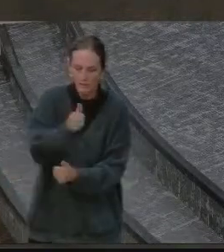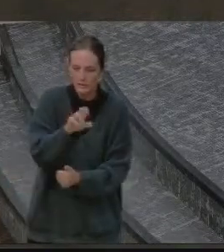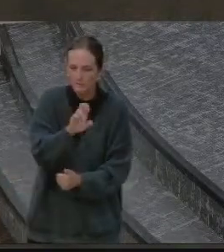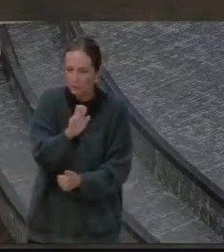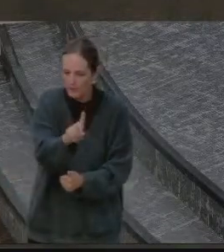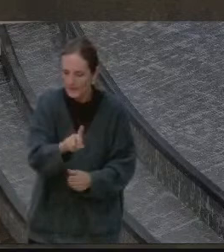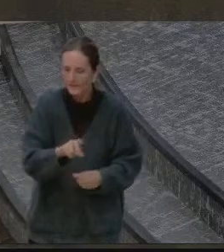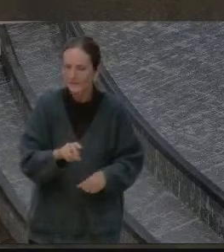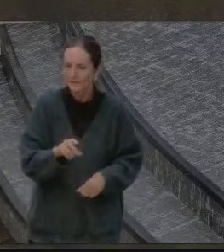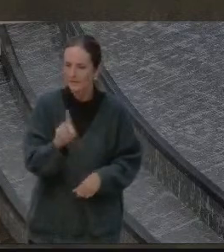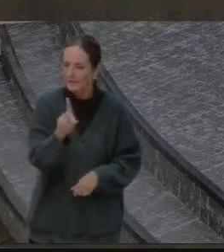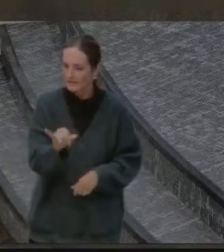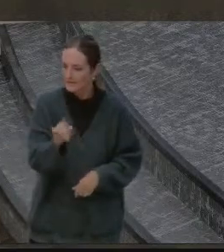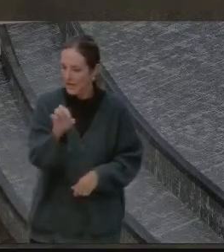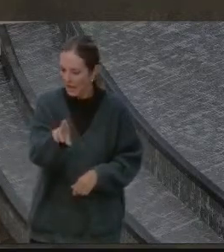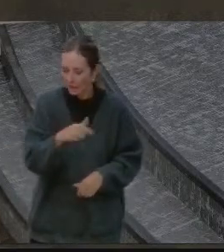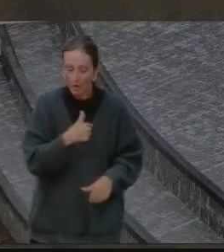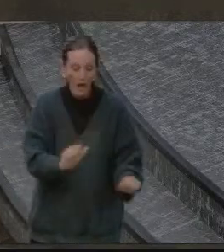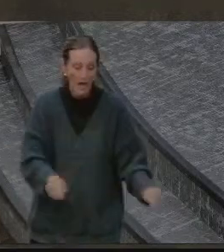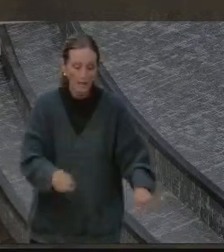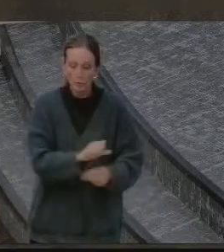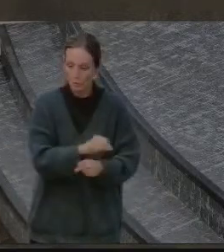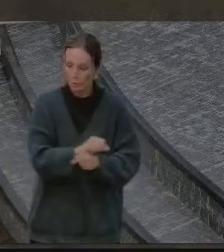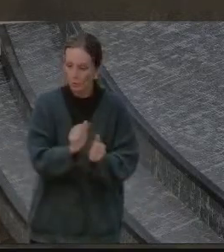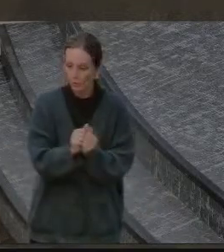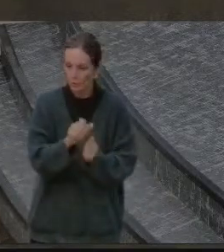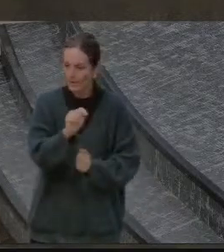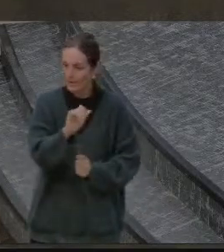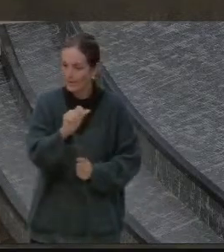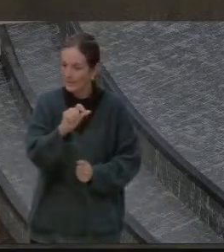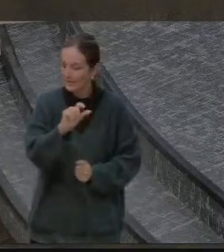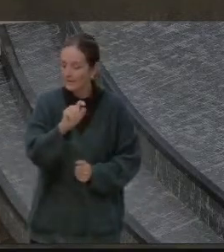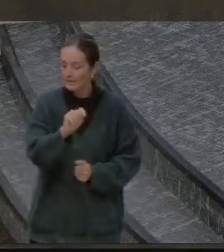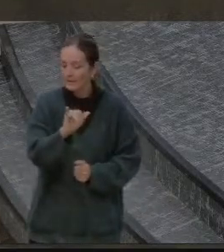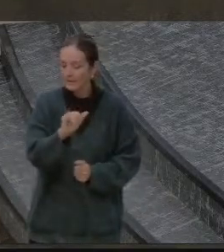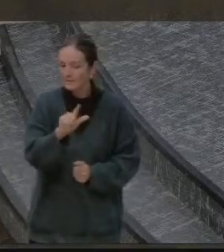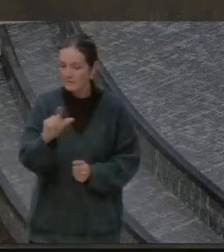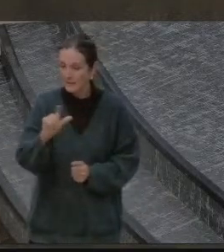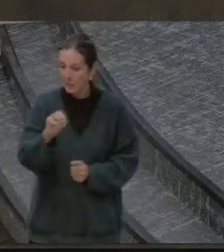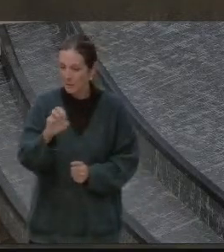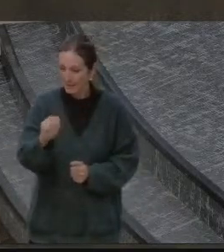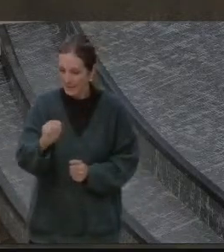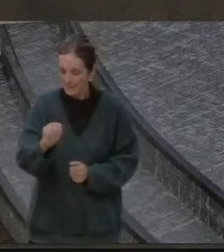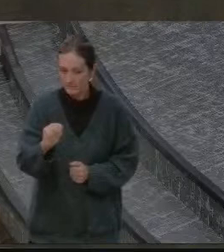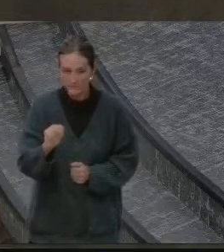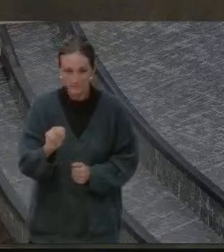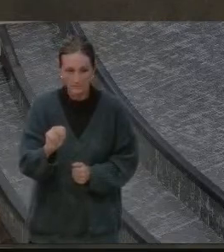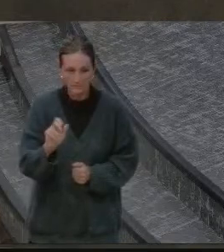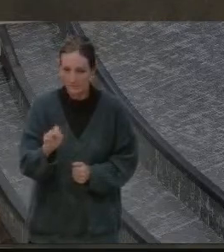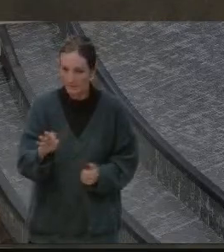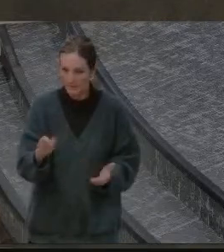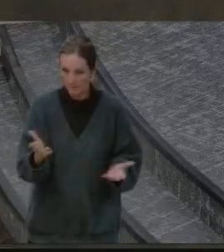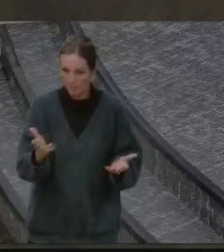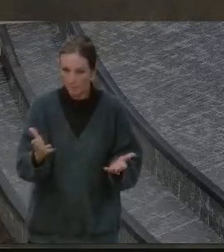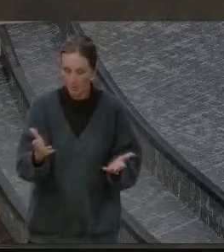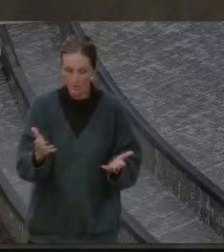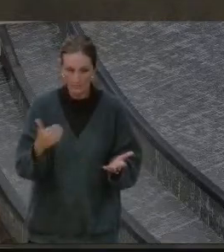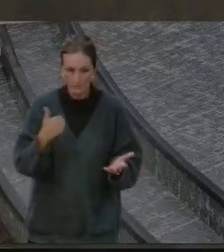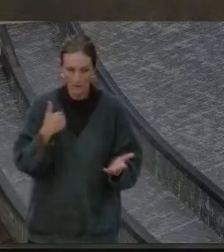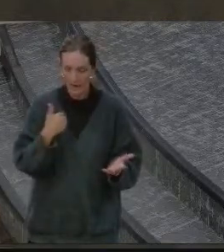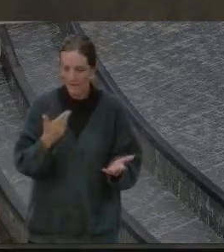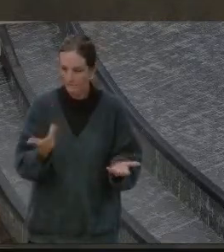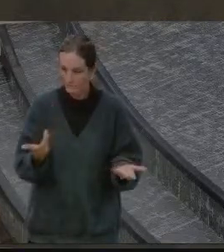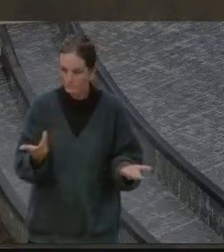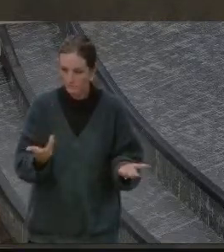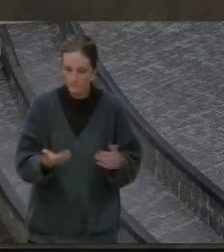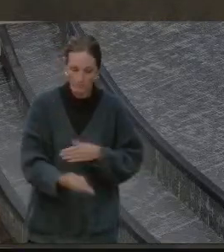Dyer, and I could work with Ms. Tillman if that's something that's wanted to like have a couple of times, some morning times, some